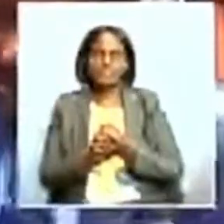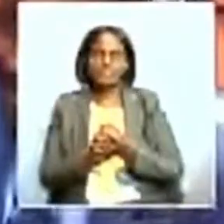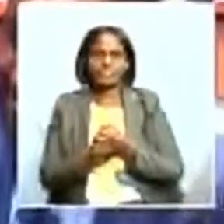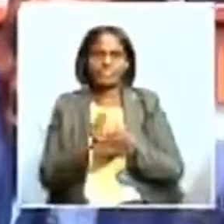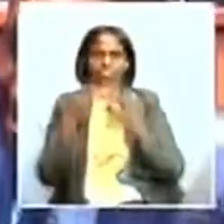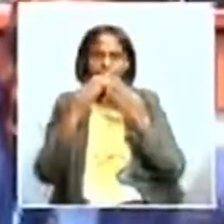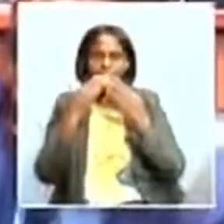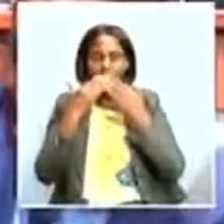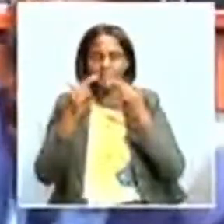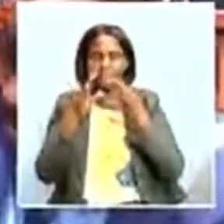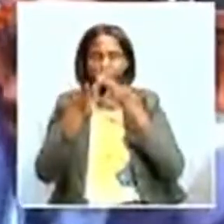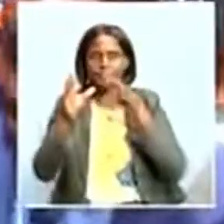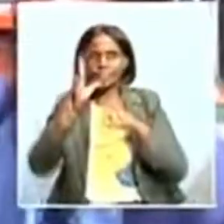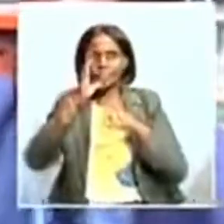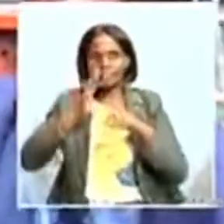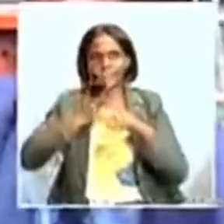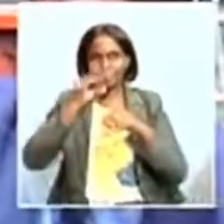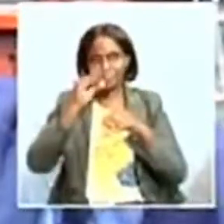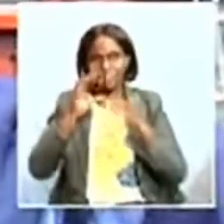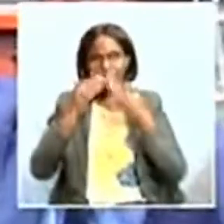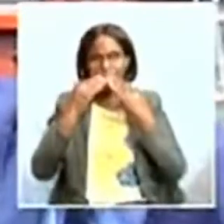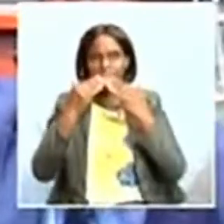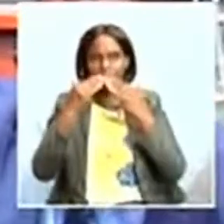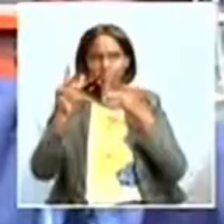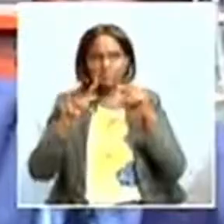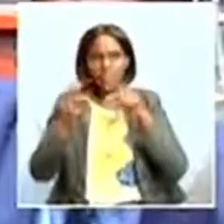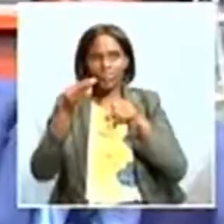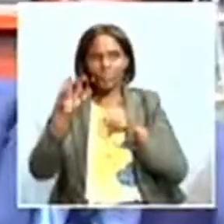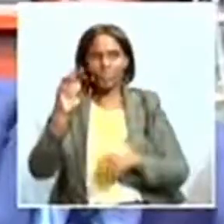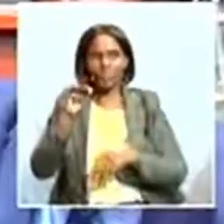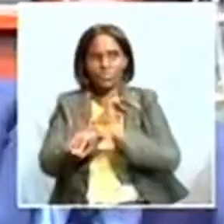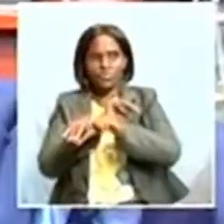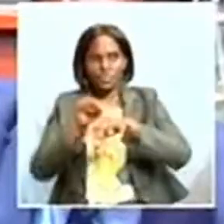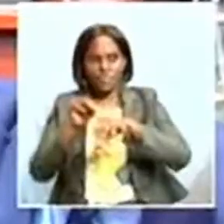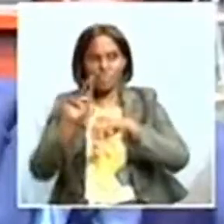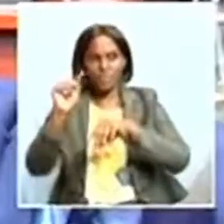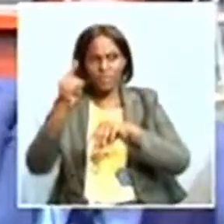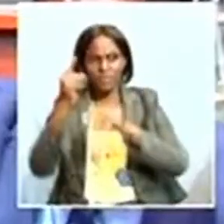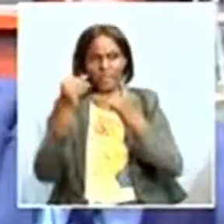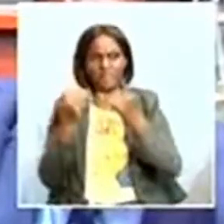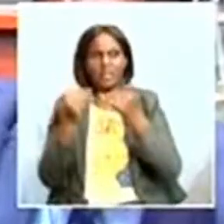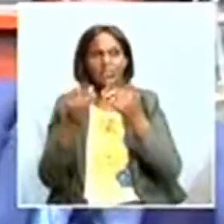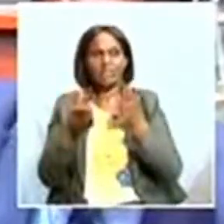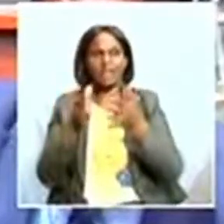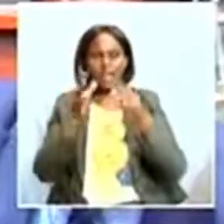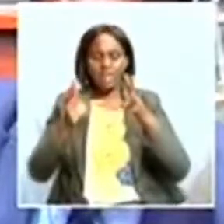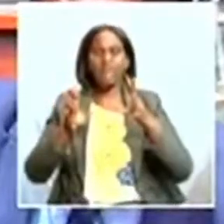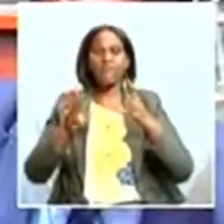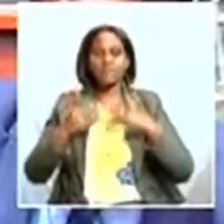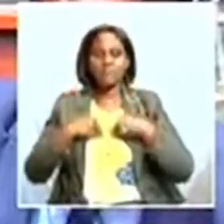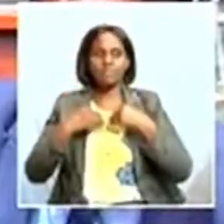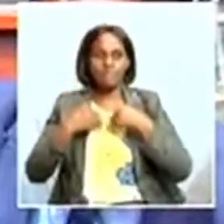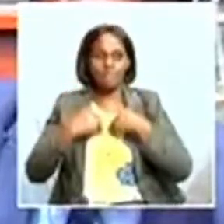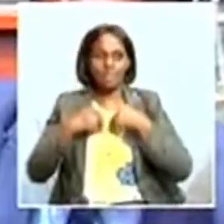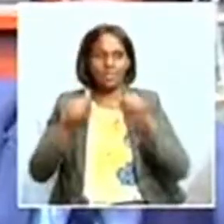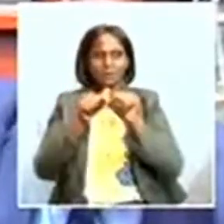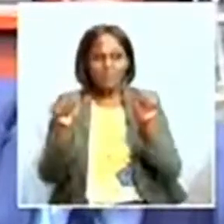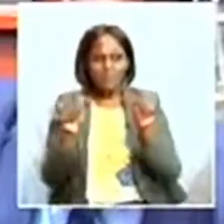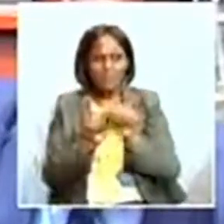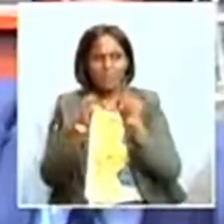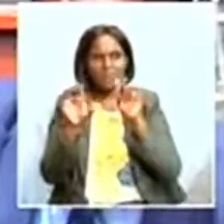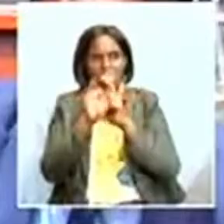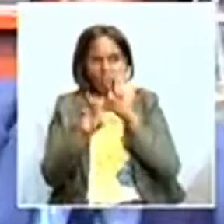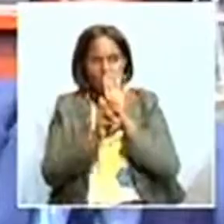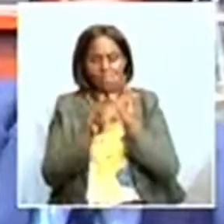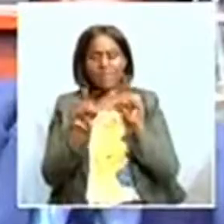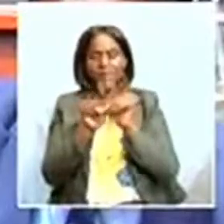Thank you so much, Madam Speaker. The people of Muchinga would first like to accept that the change of curriculum is